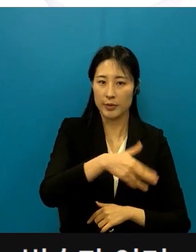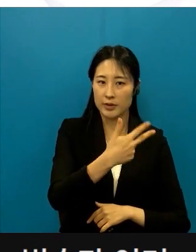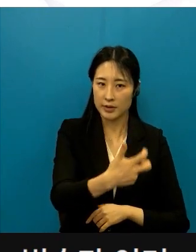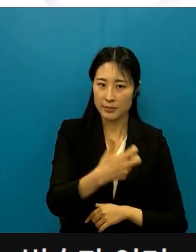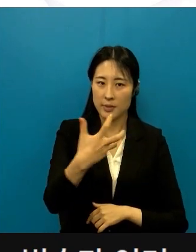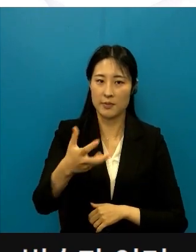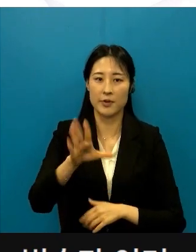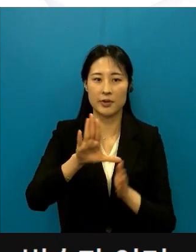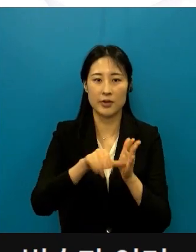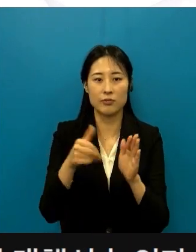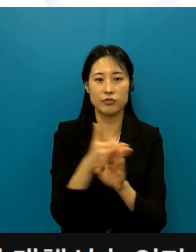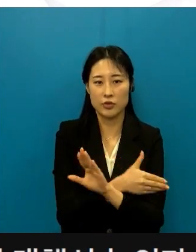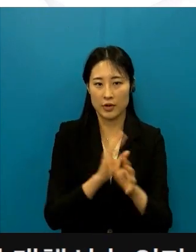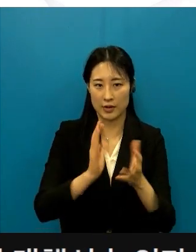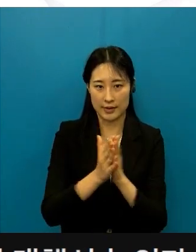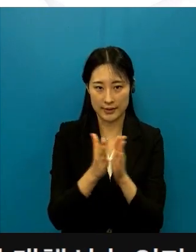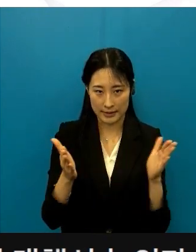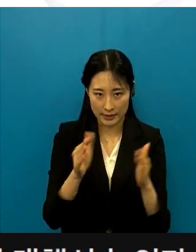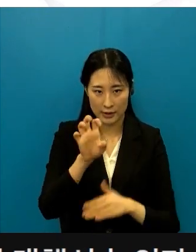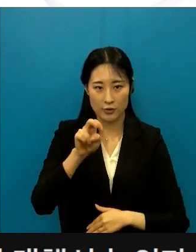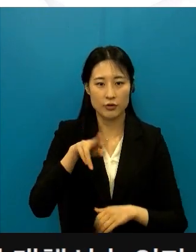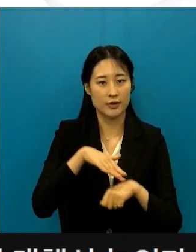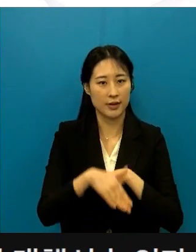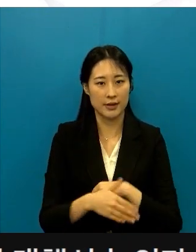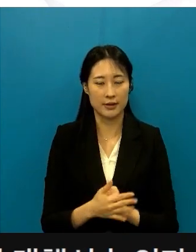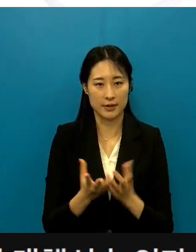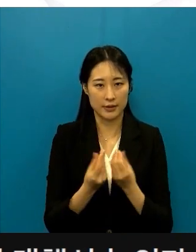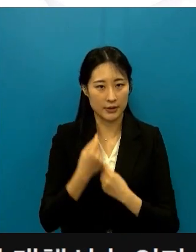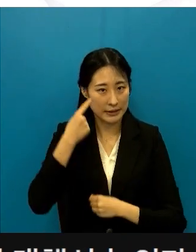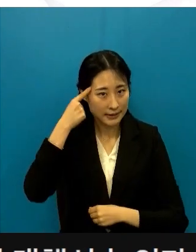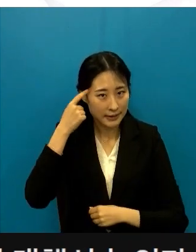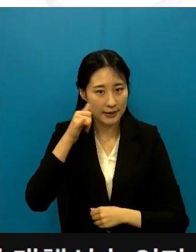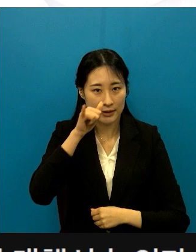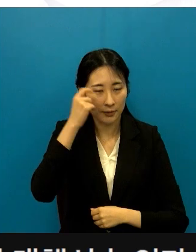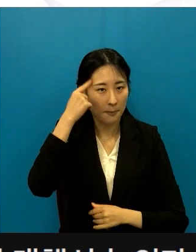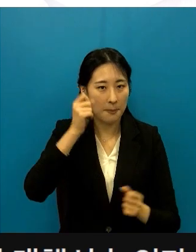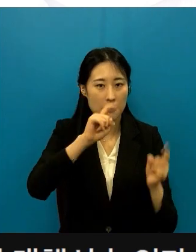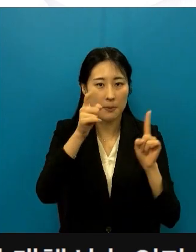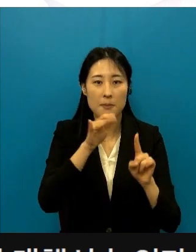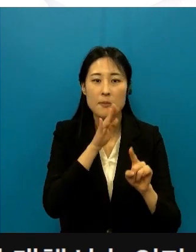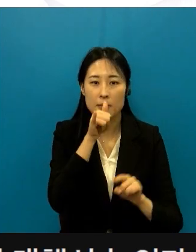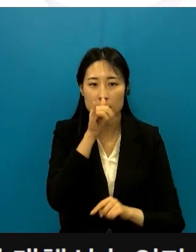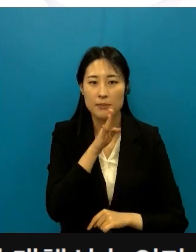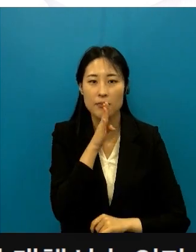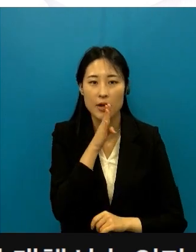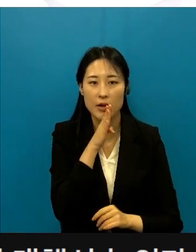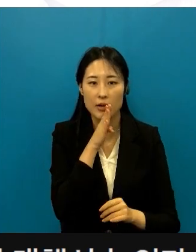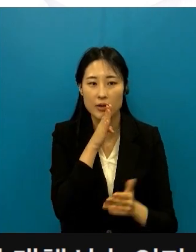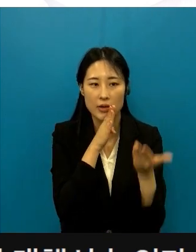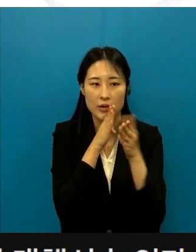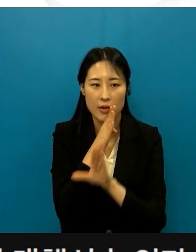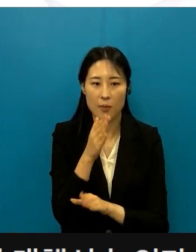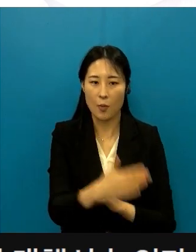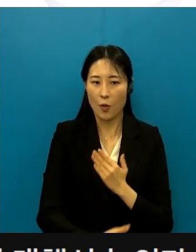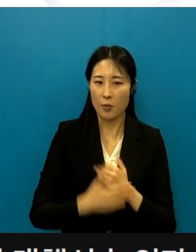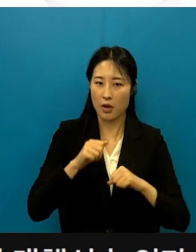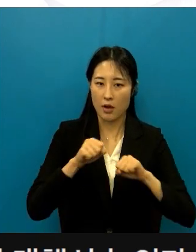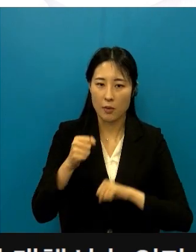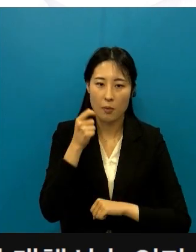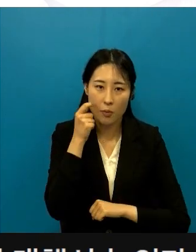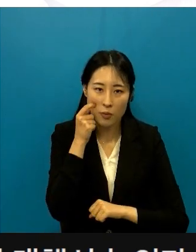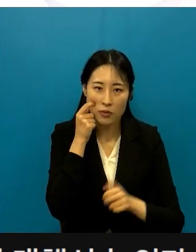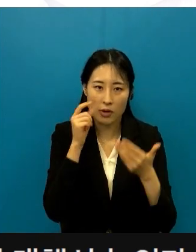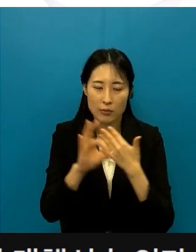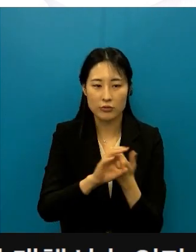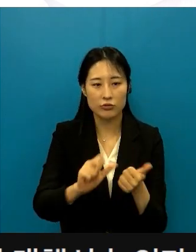patient is conscious and does not want treatment, this is still a problem. So there are still many steps to take, and there's still